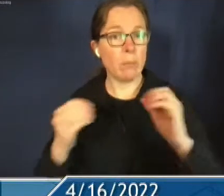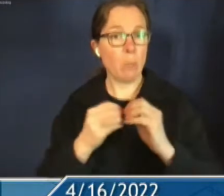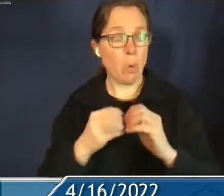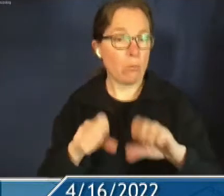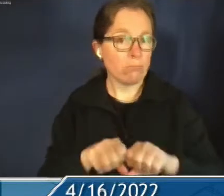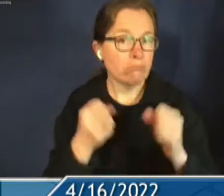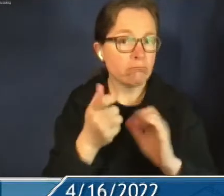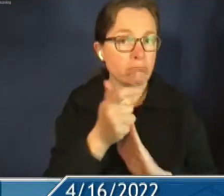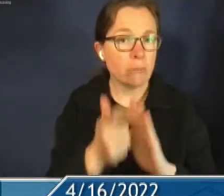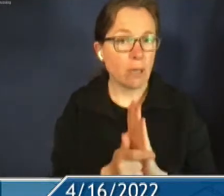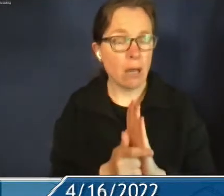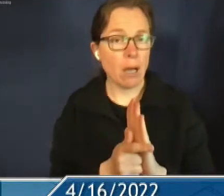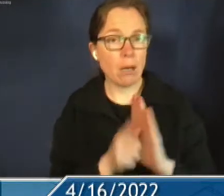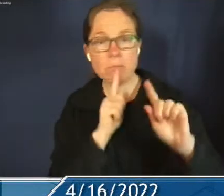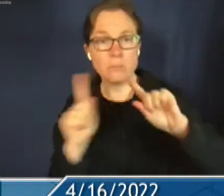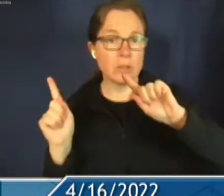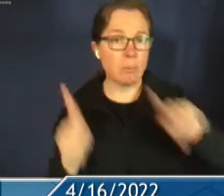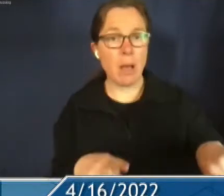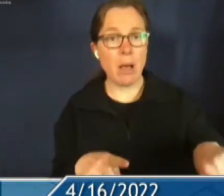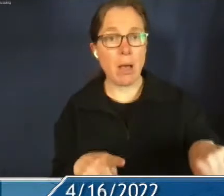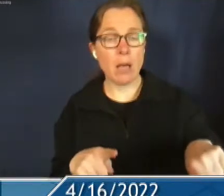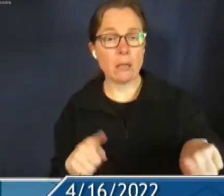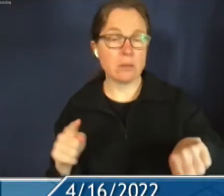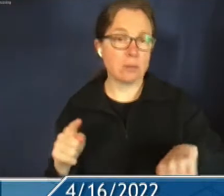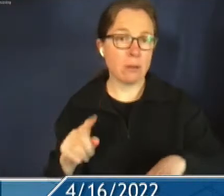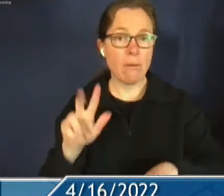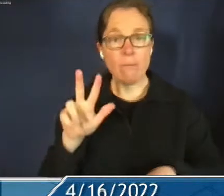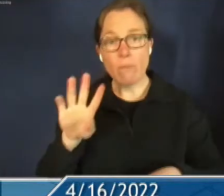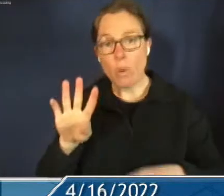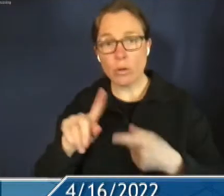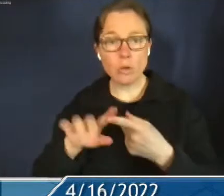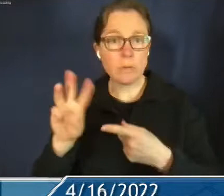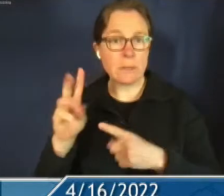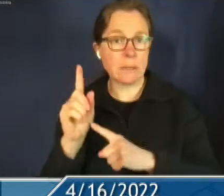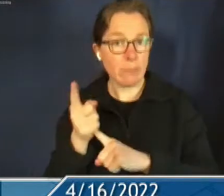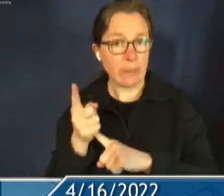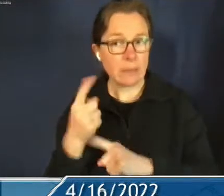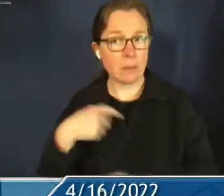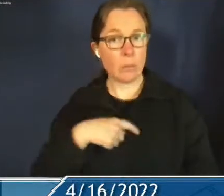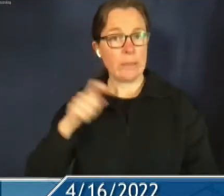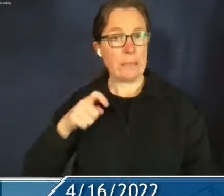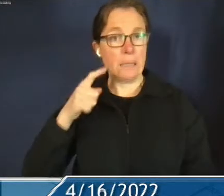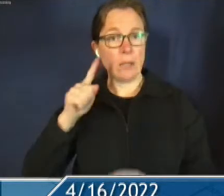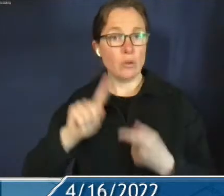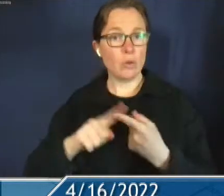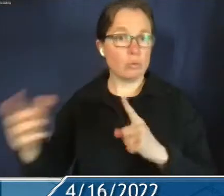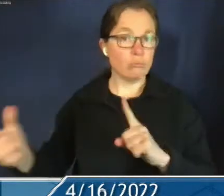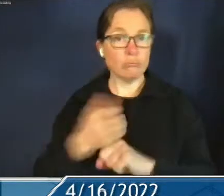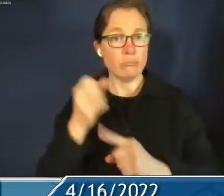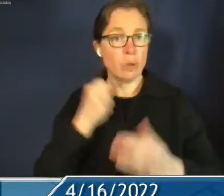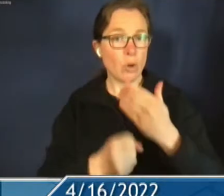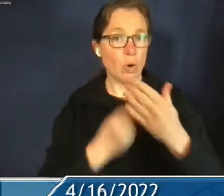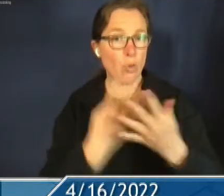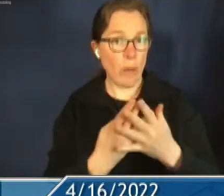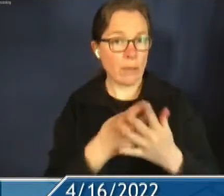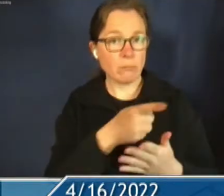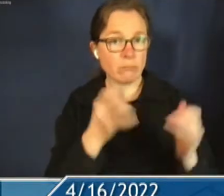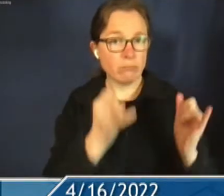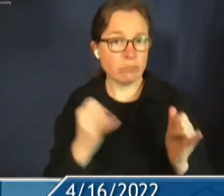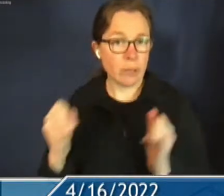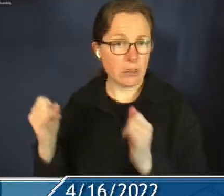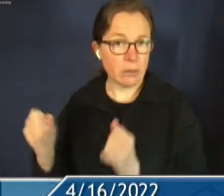to response times that get us in the 4 to 6 minutes that are necessary to arrest the individuals that are